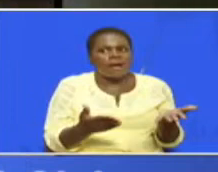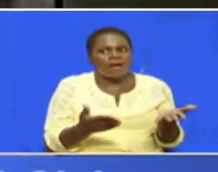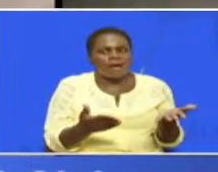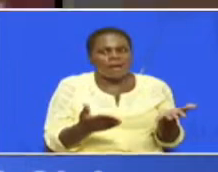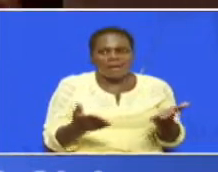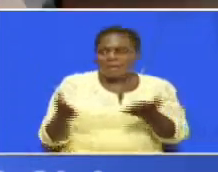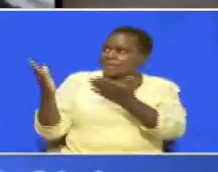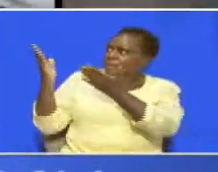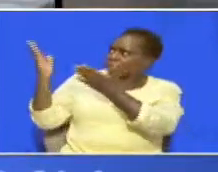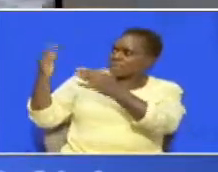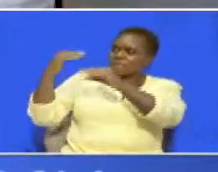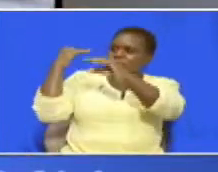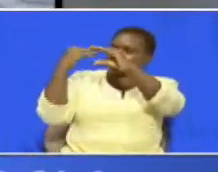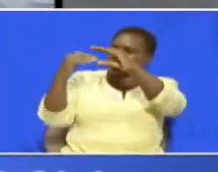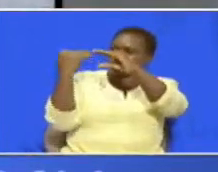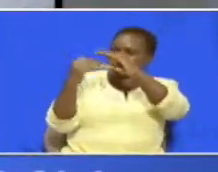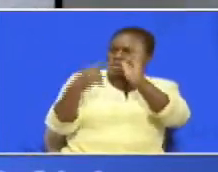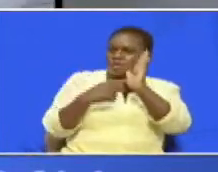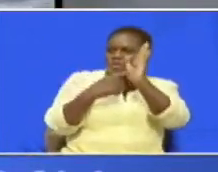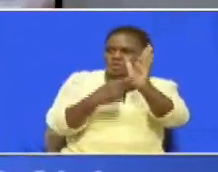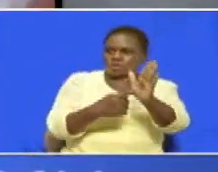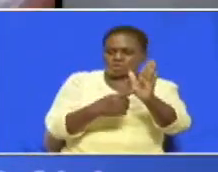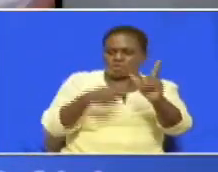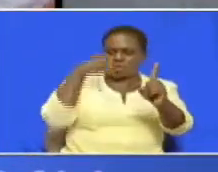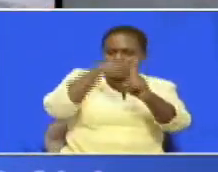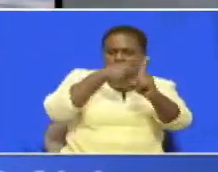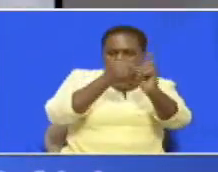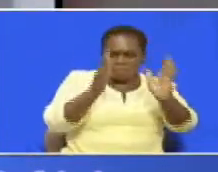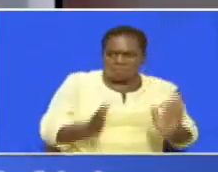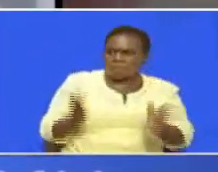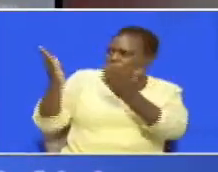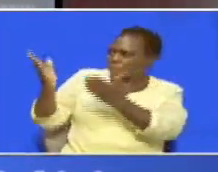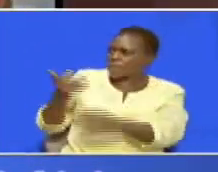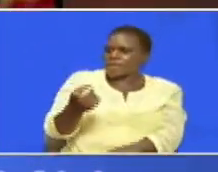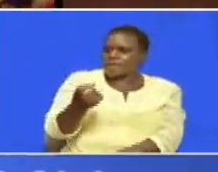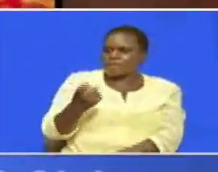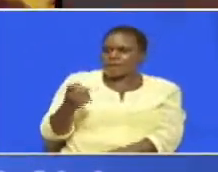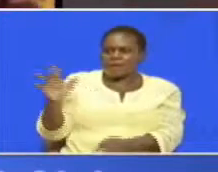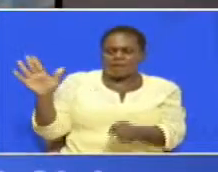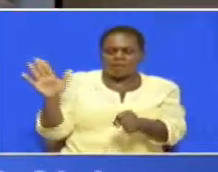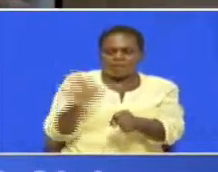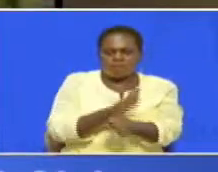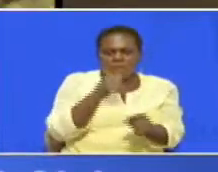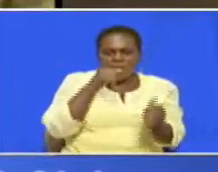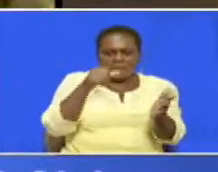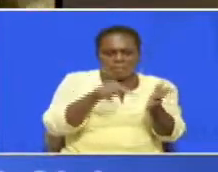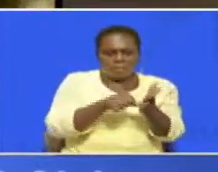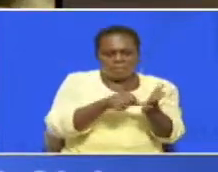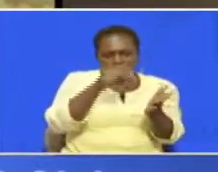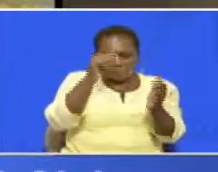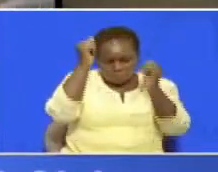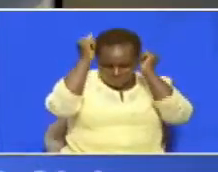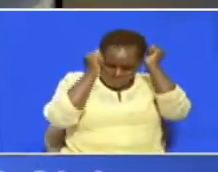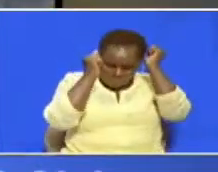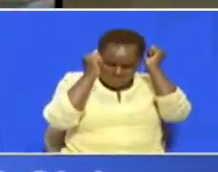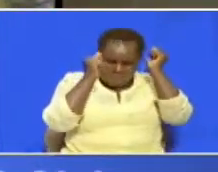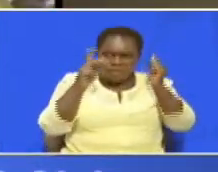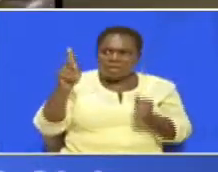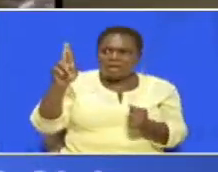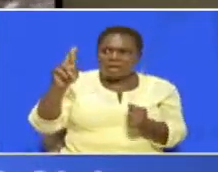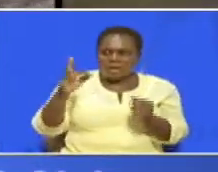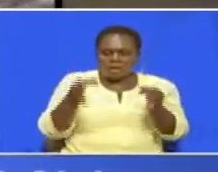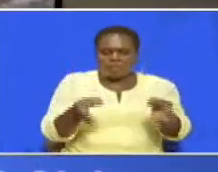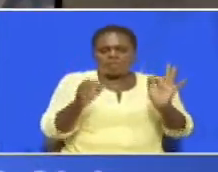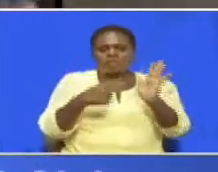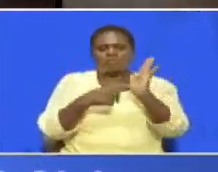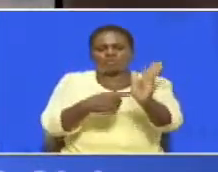It is this mobile short video showing activist Boniface Mwangi demanding the fully armed GSU officers and alleged KRA officials